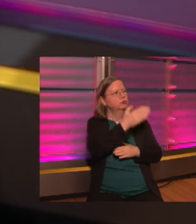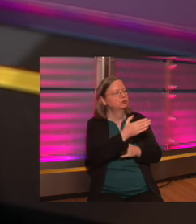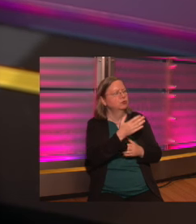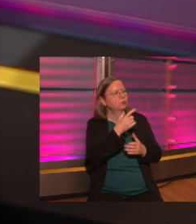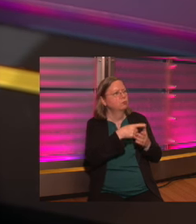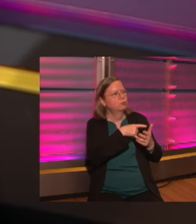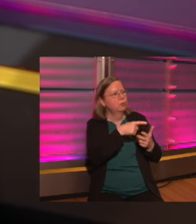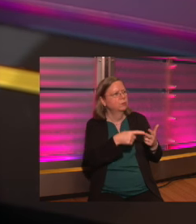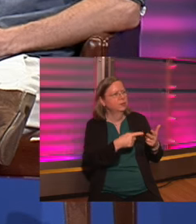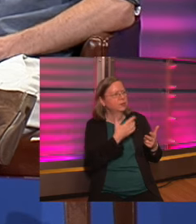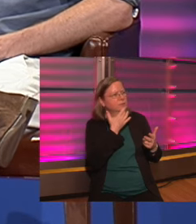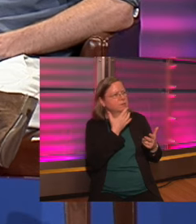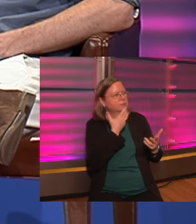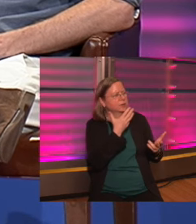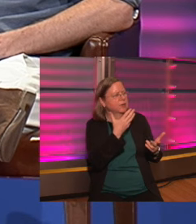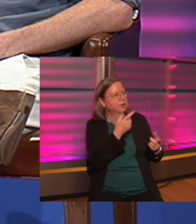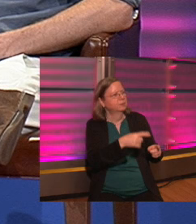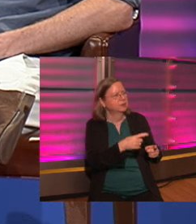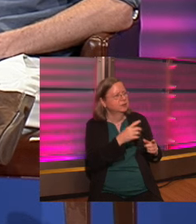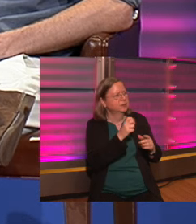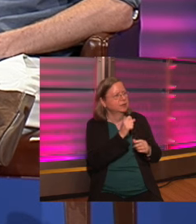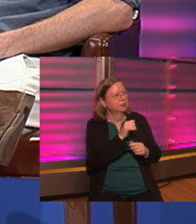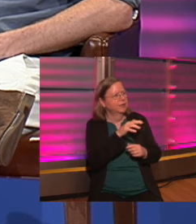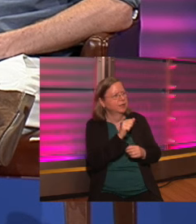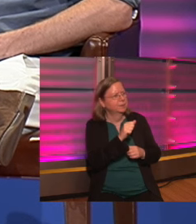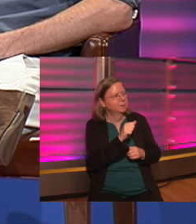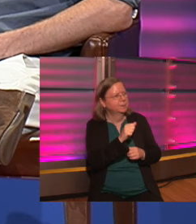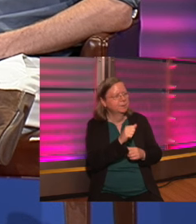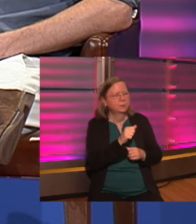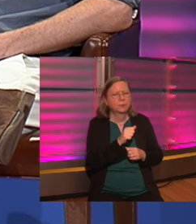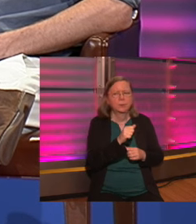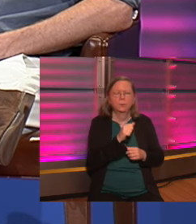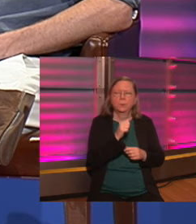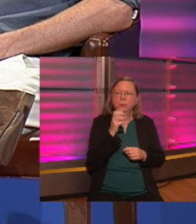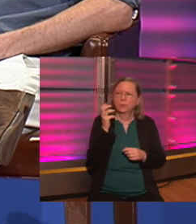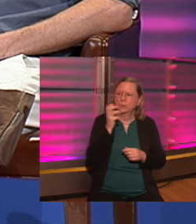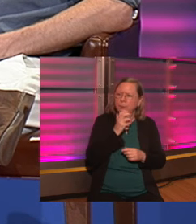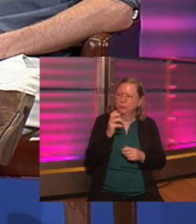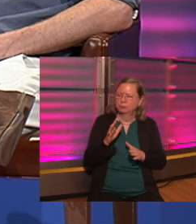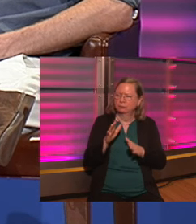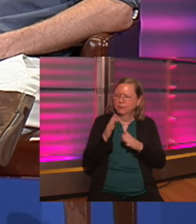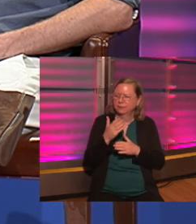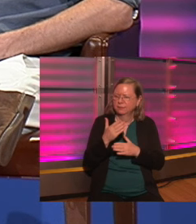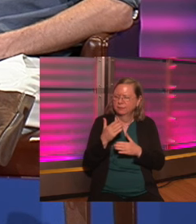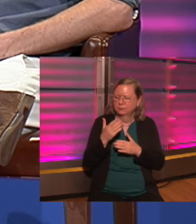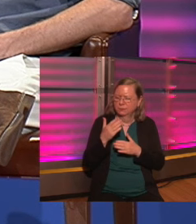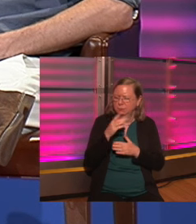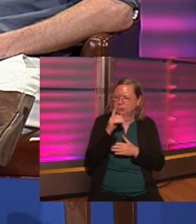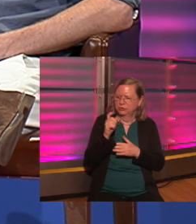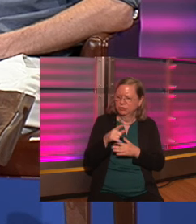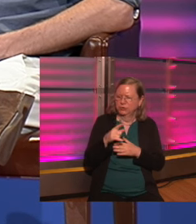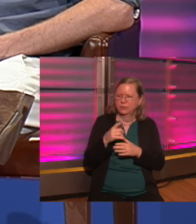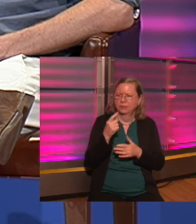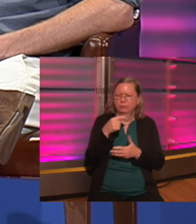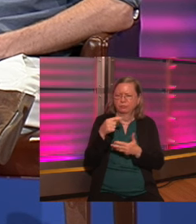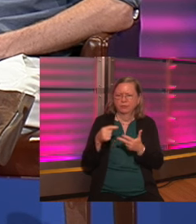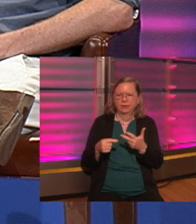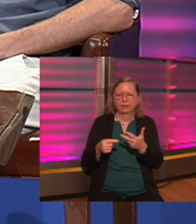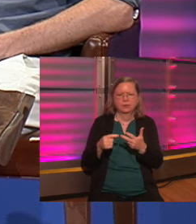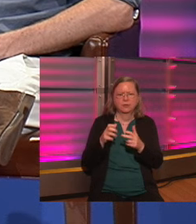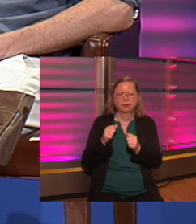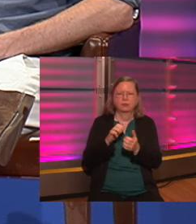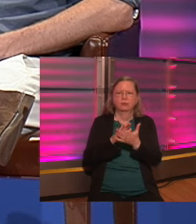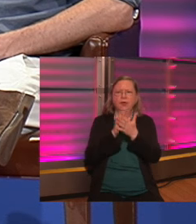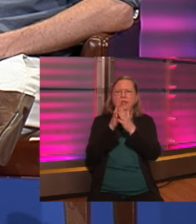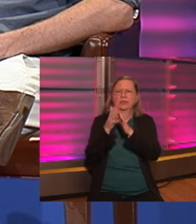they be? Wow, that's a great question. I mean, 3 things that could transform. I mean, you really,